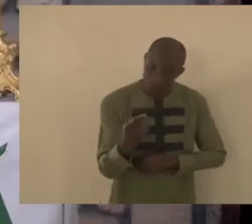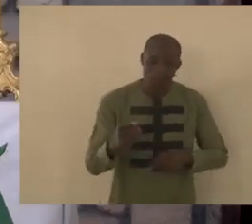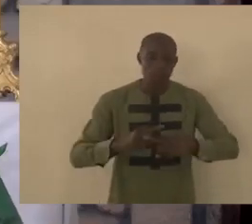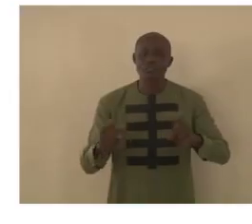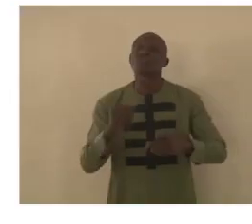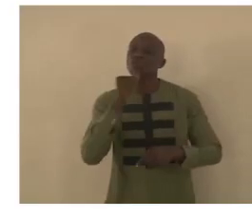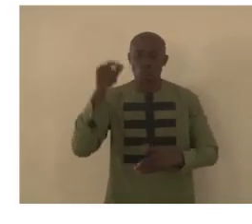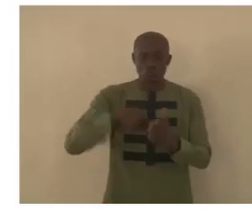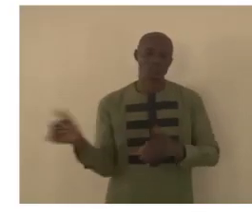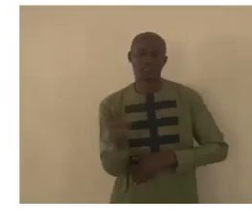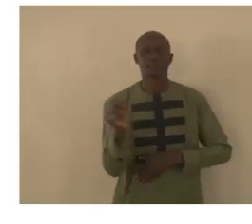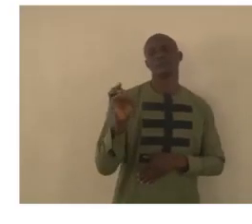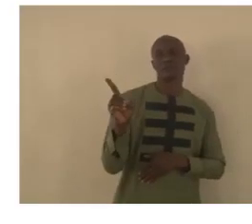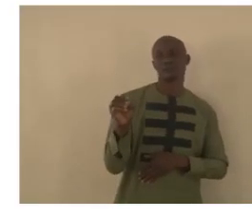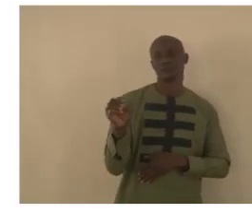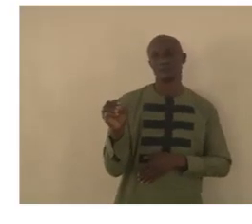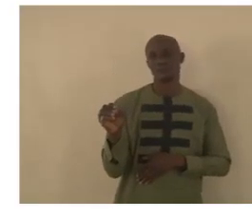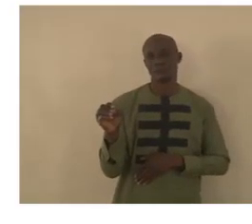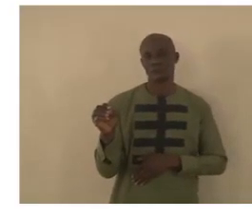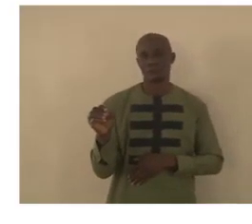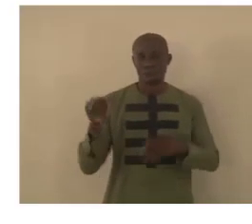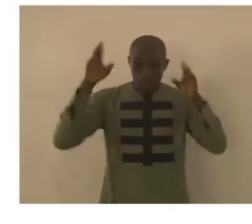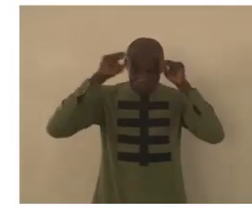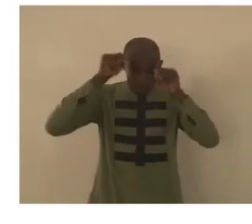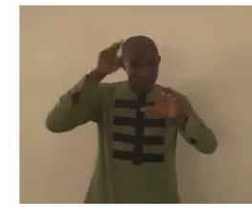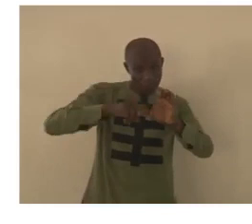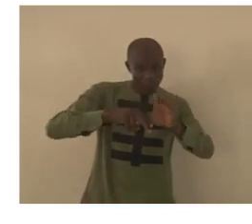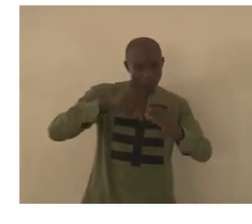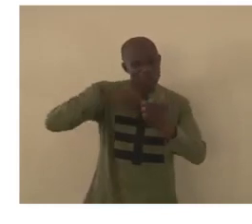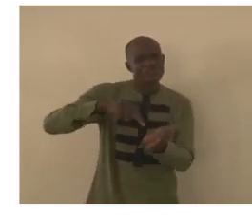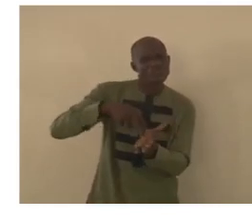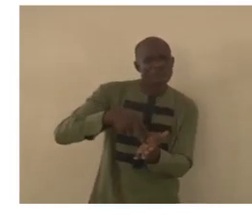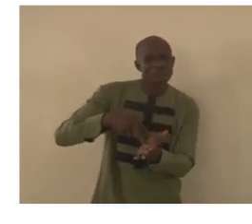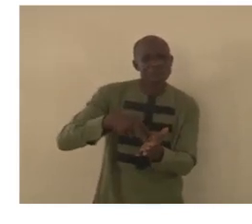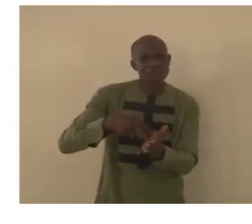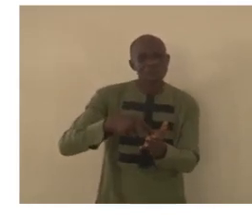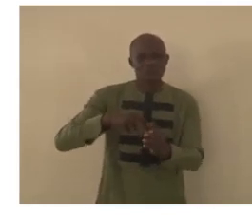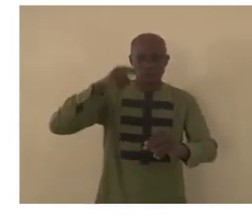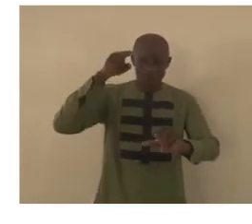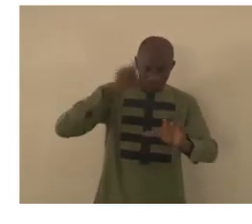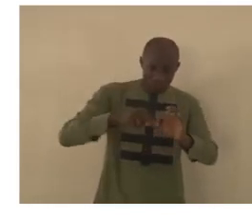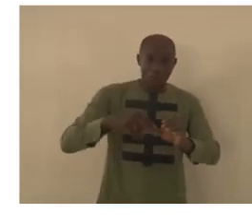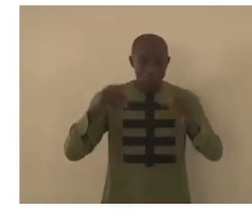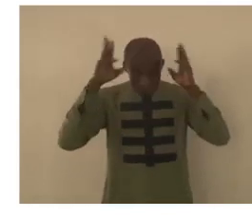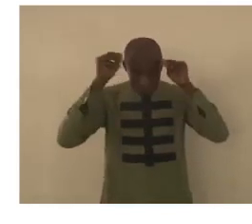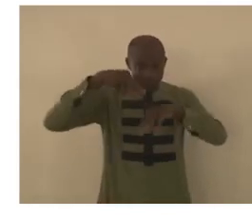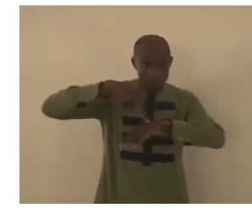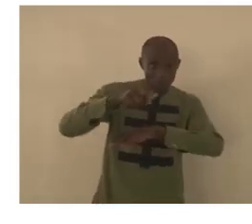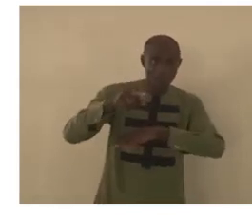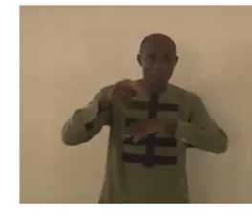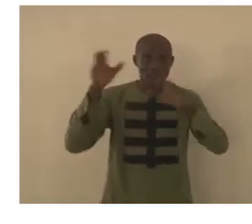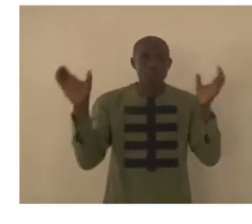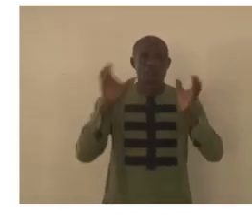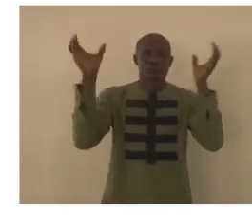you, but not what they do. Moses' seat, what does it mean? The seat of Moses refers